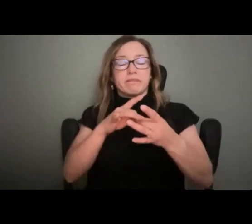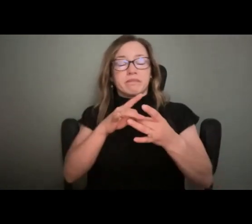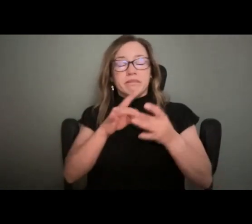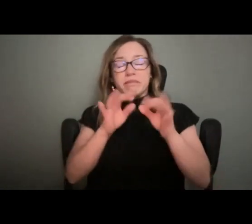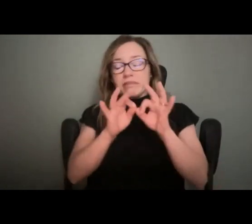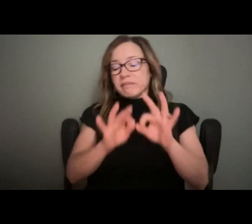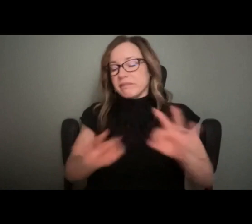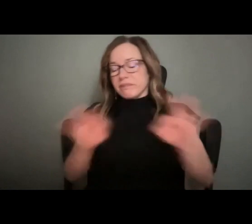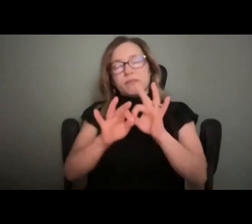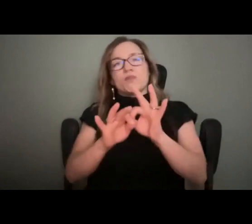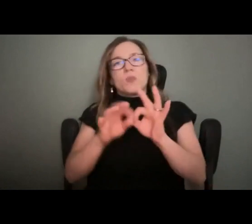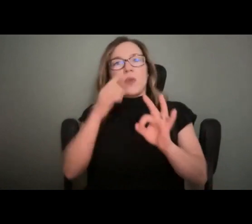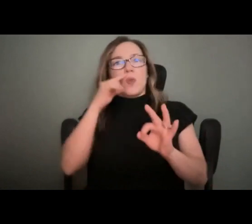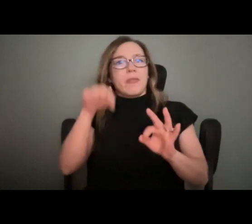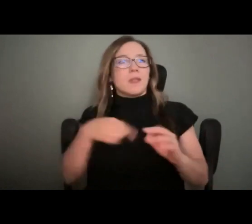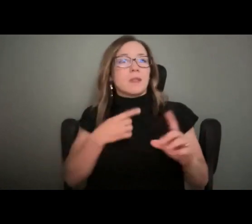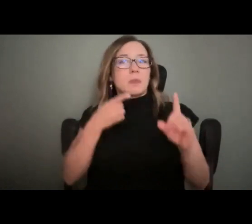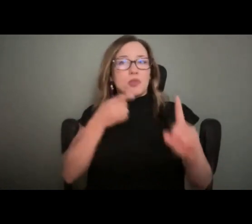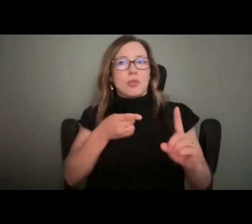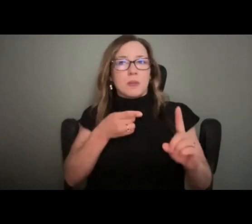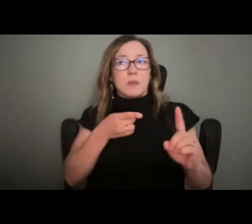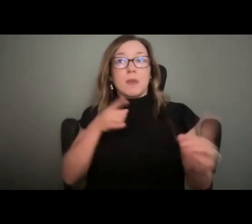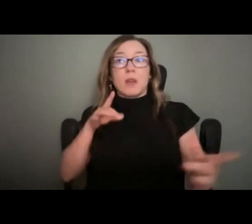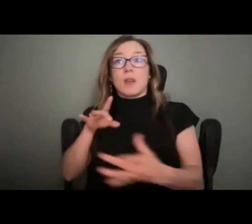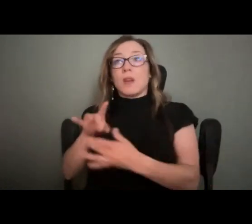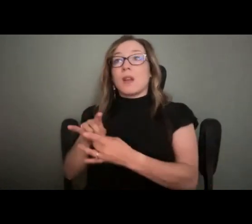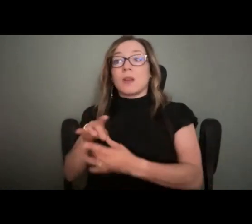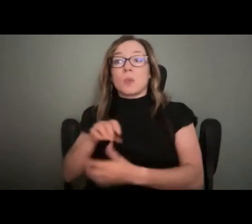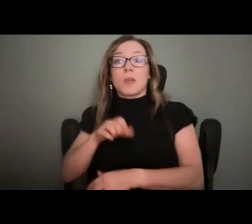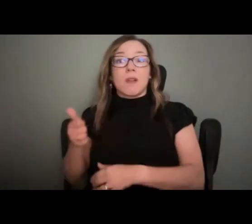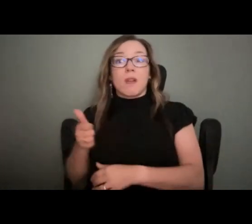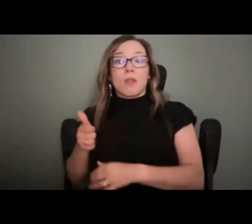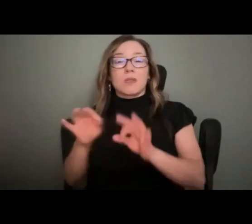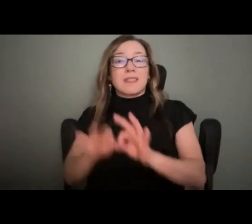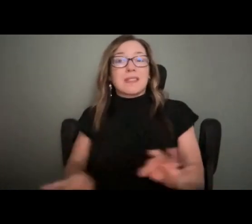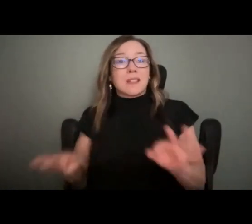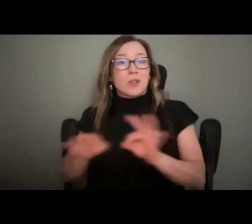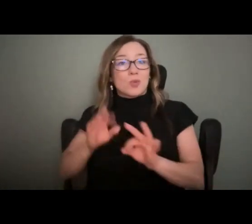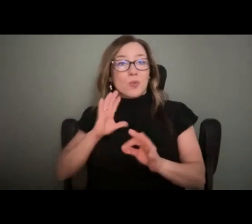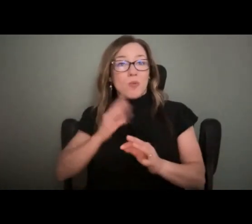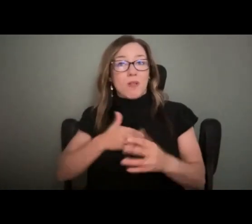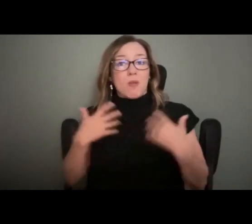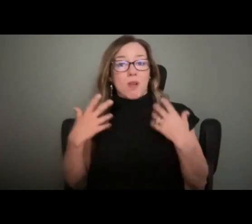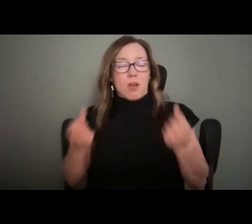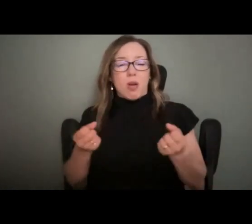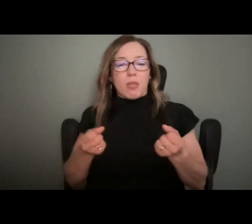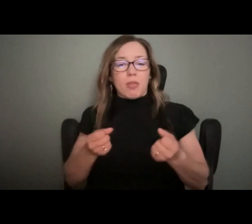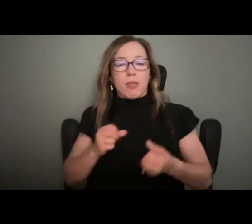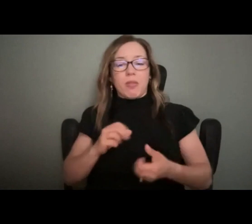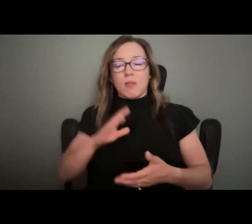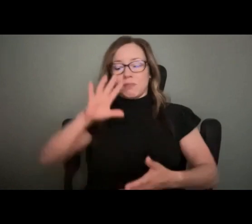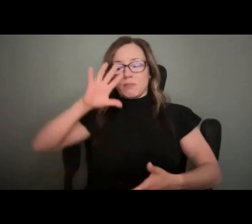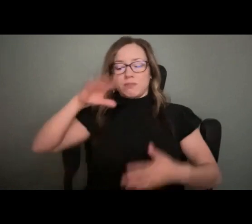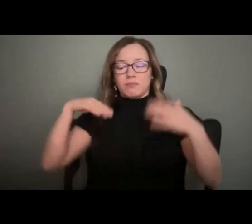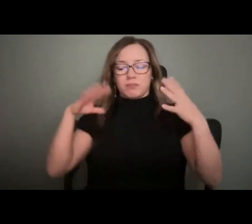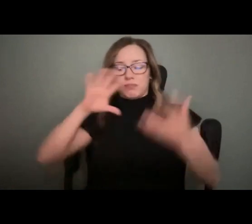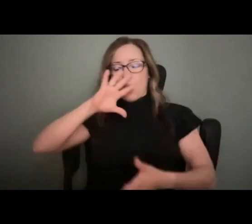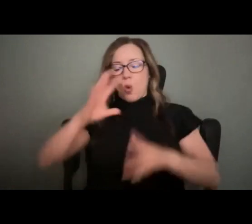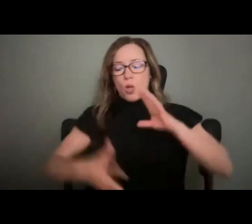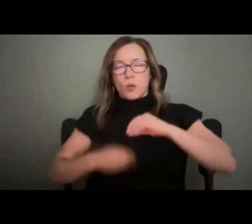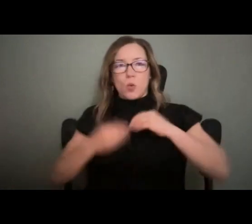this mission. Connecting with others is essential to our health, our well-being, and quality of